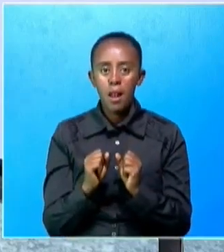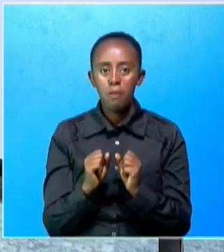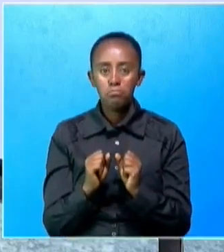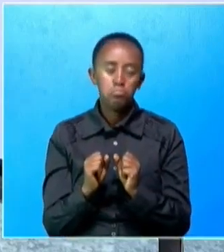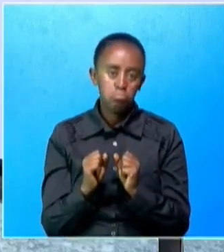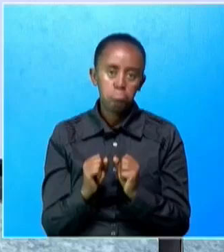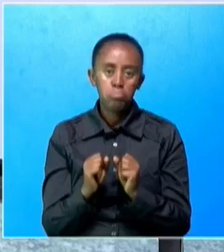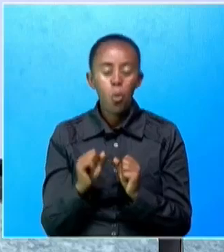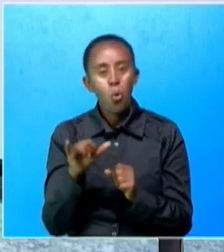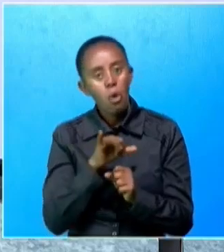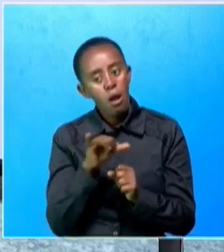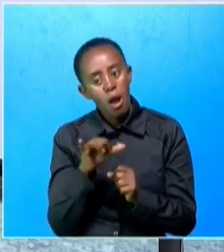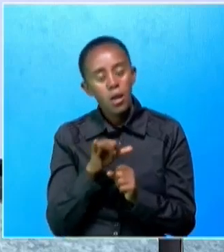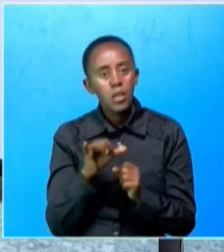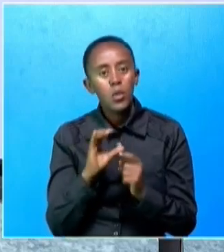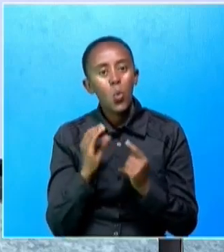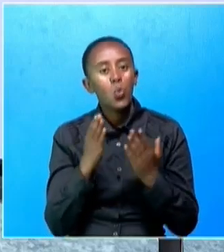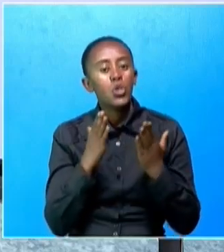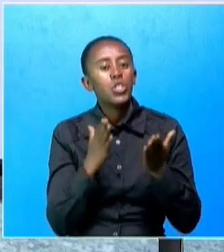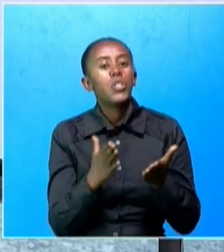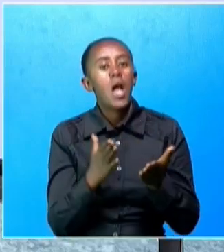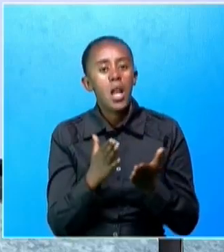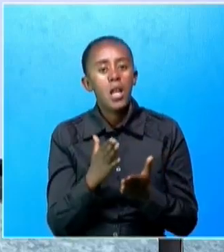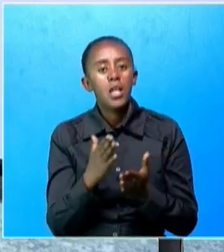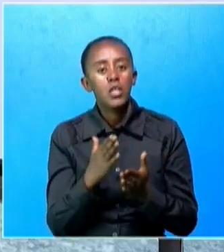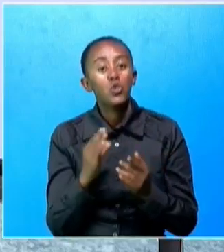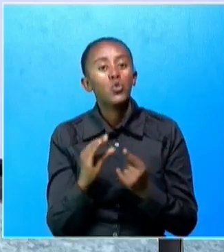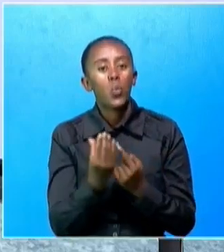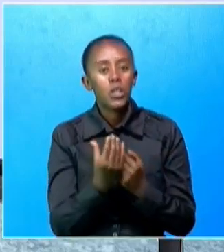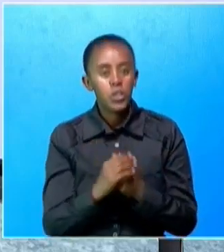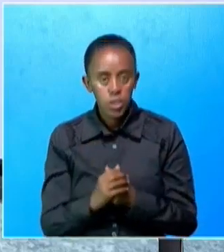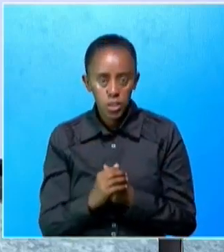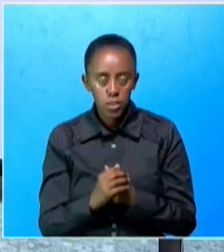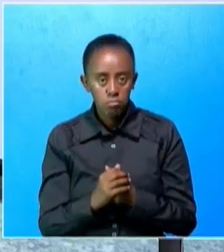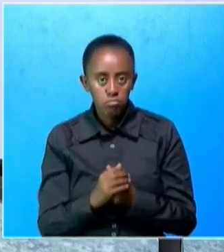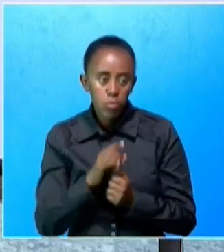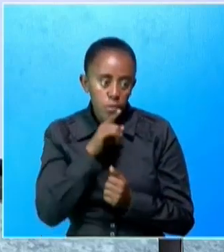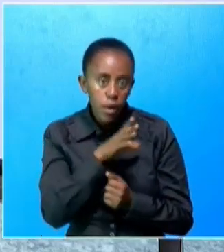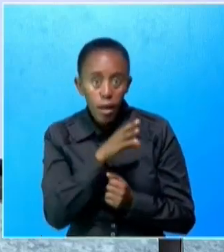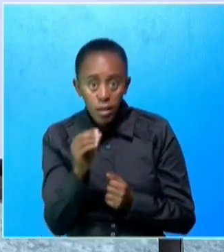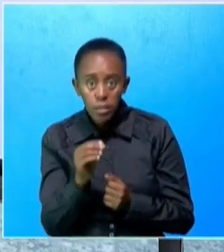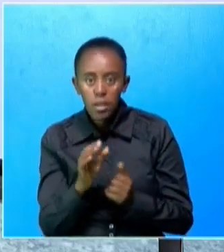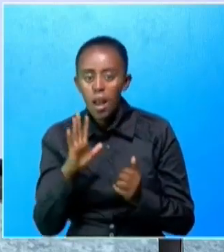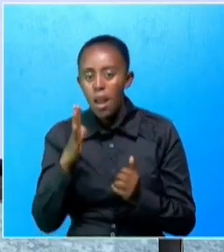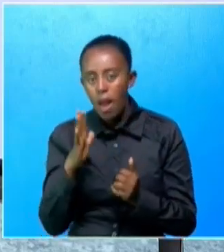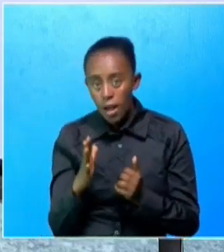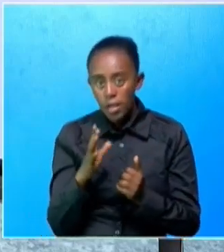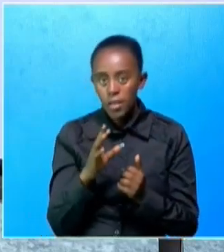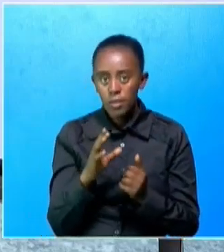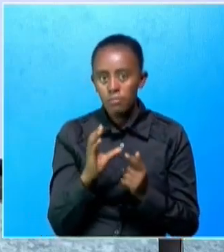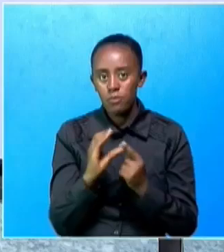or likely conditional situation. Right? Real and likely conditional situation.